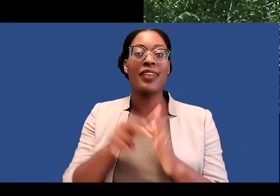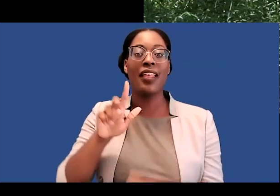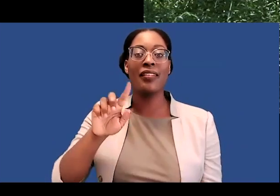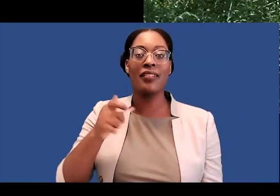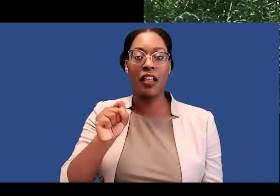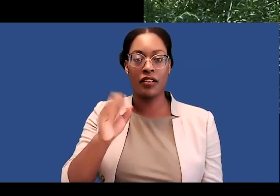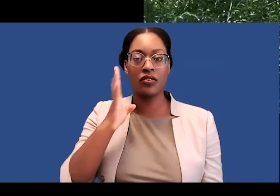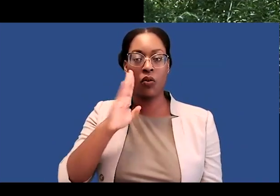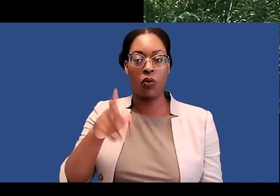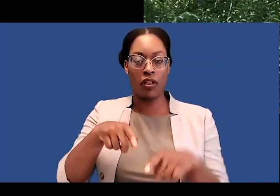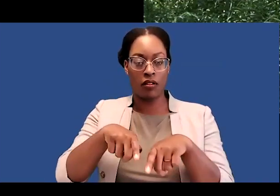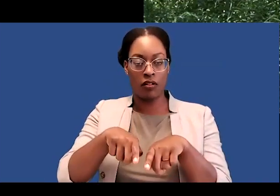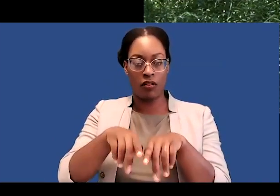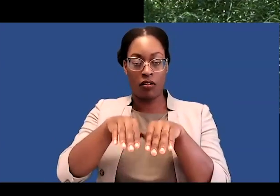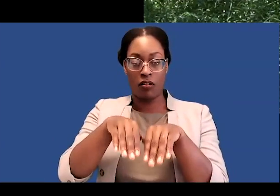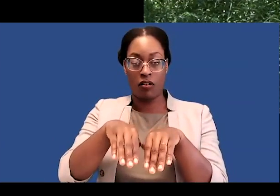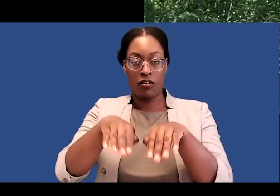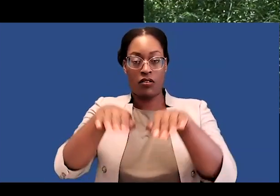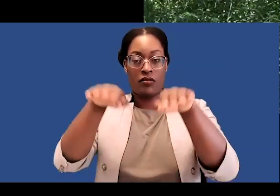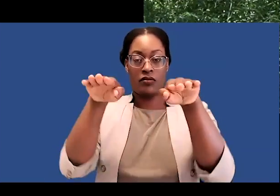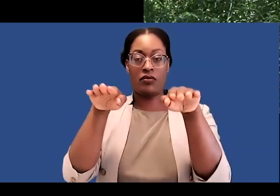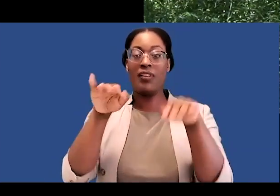If you need to do one leg at a time, go ahead.